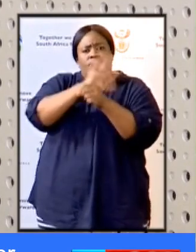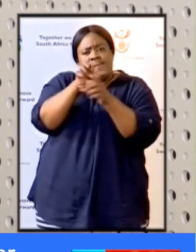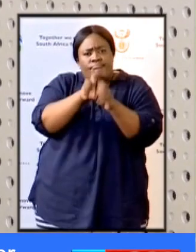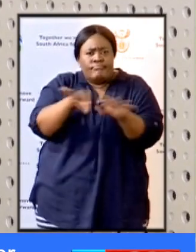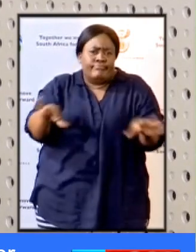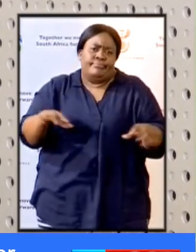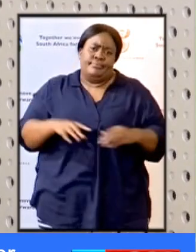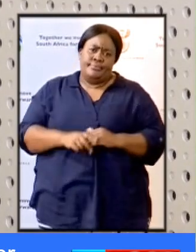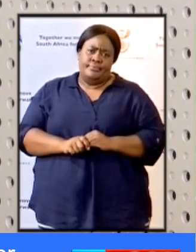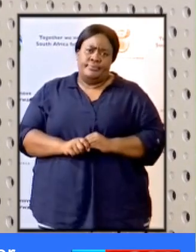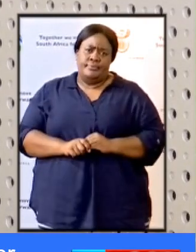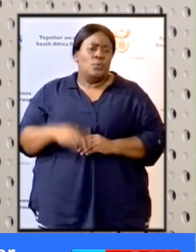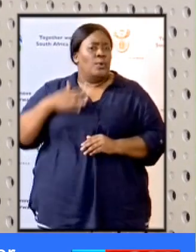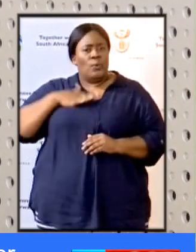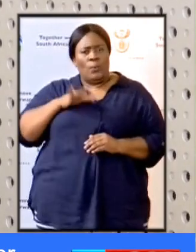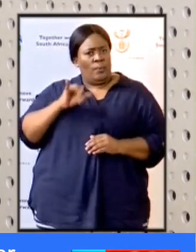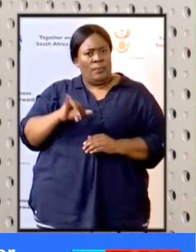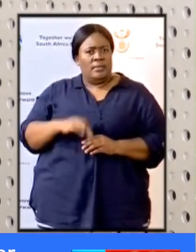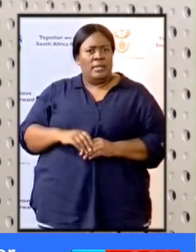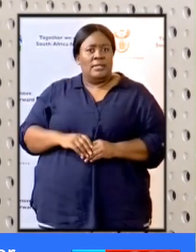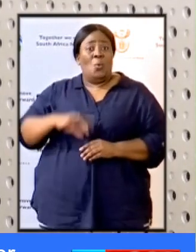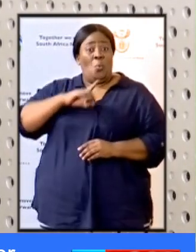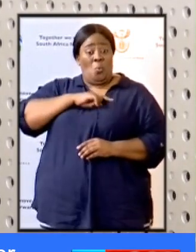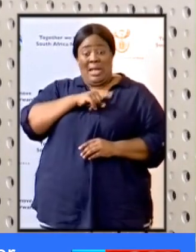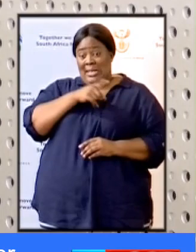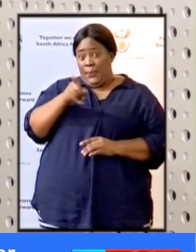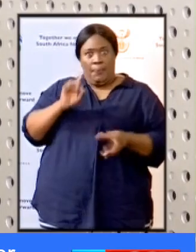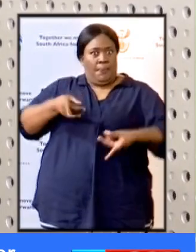by this virus. Ngoba omunye umashaya.